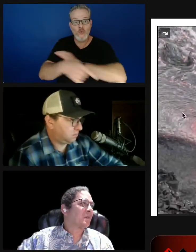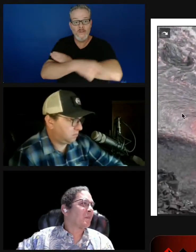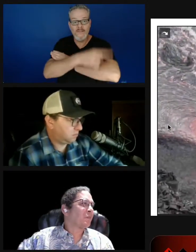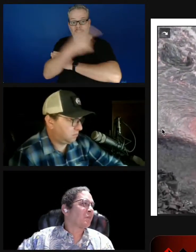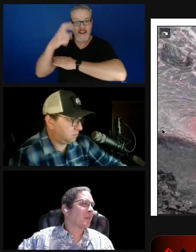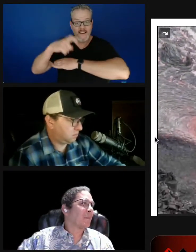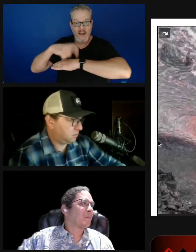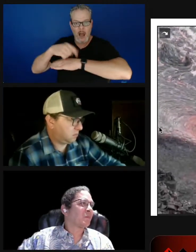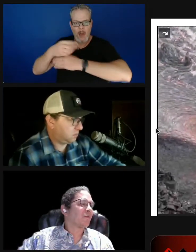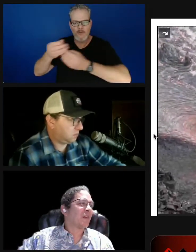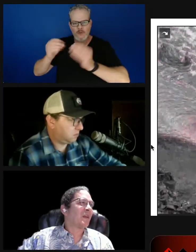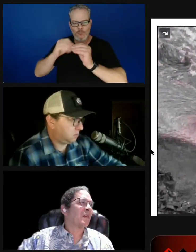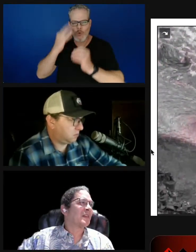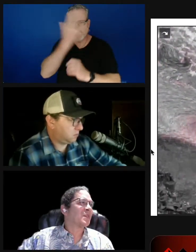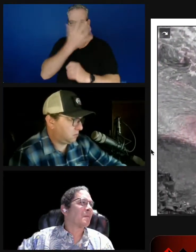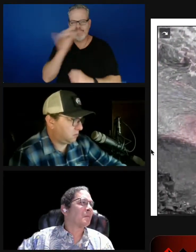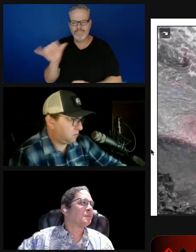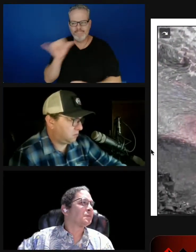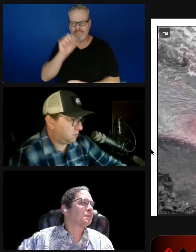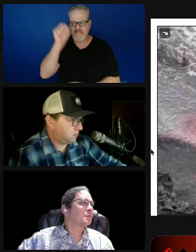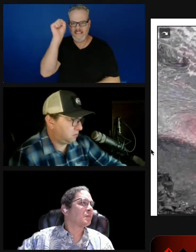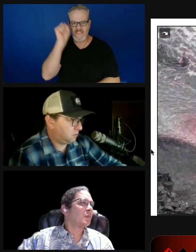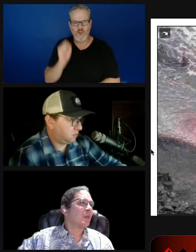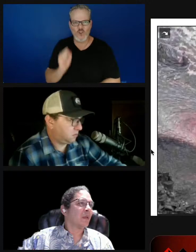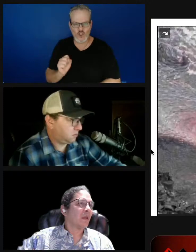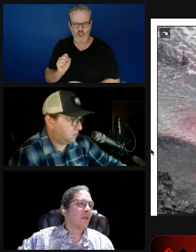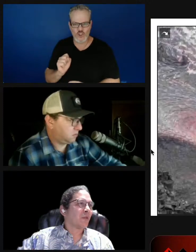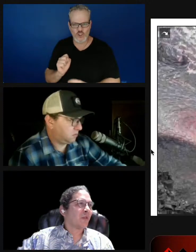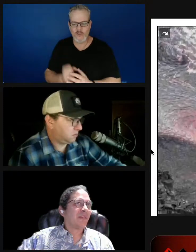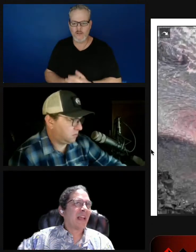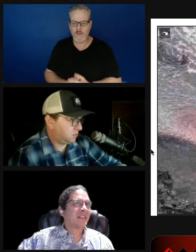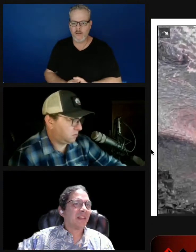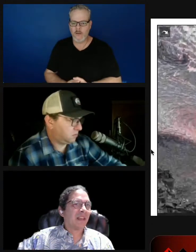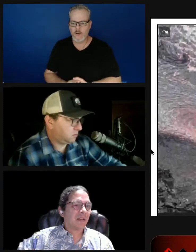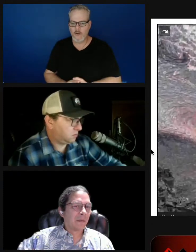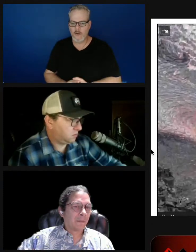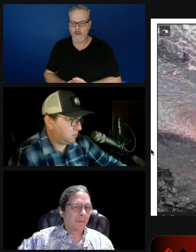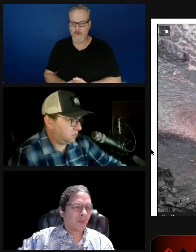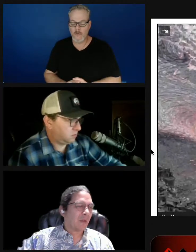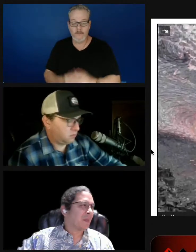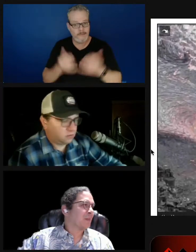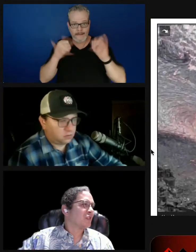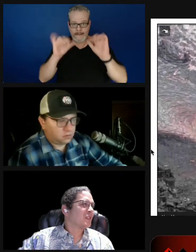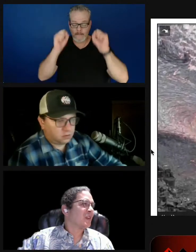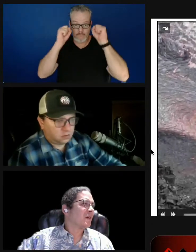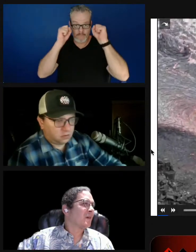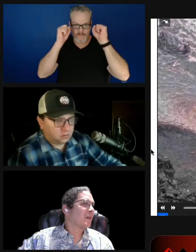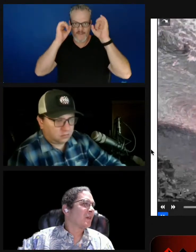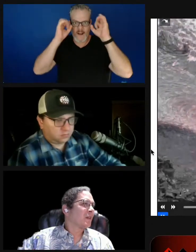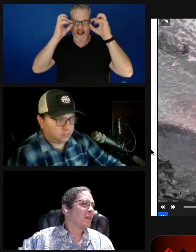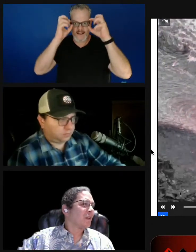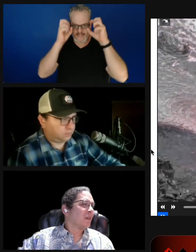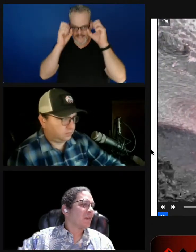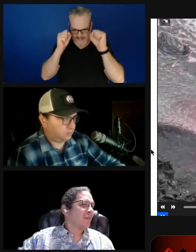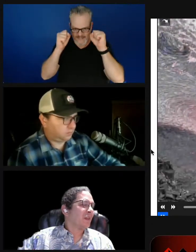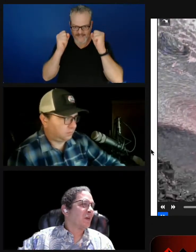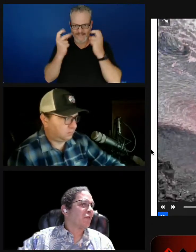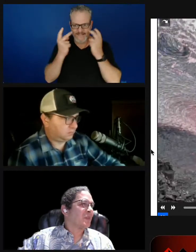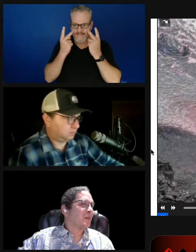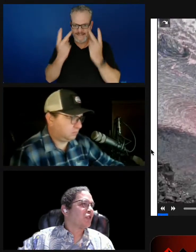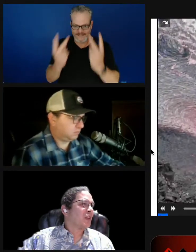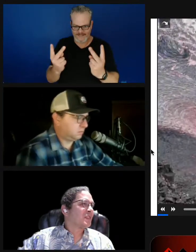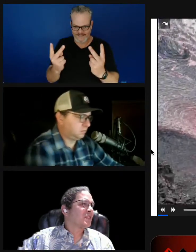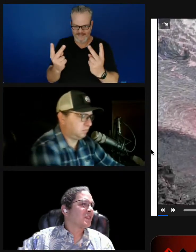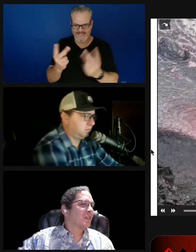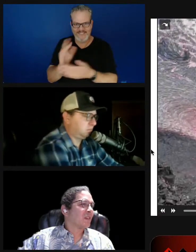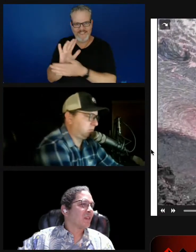pattern right there, right? So really fascinating images here, video from